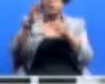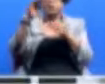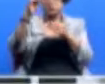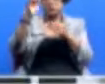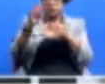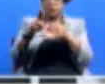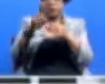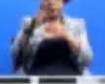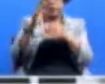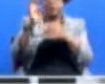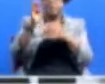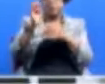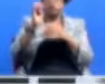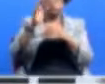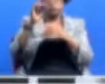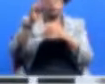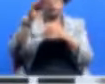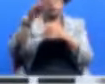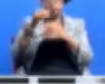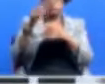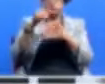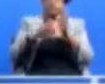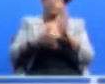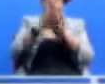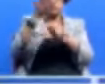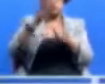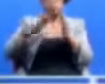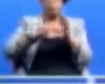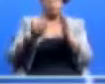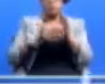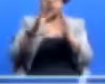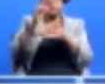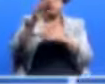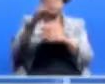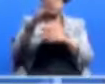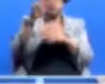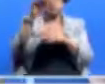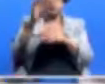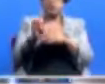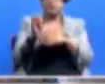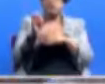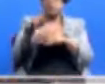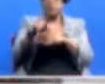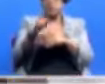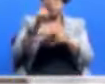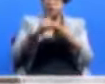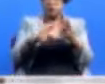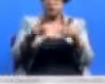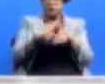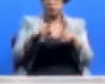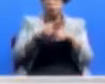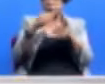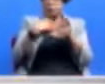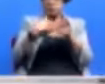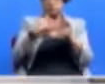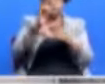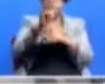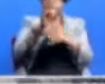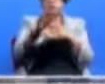currently ranked as the second fastest woman over the 10 kilometers race. This year's competition will also have a category for athletes with